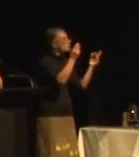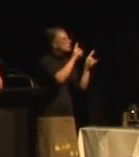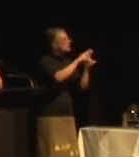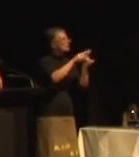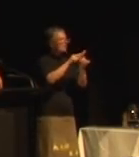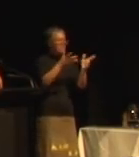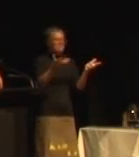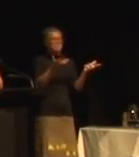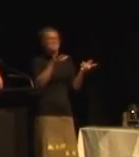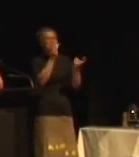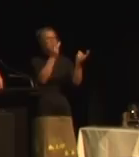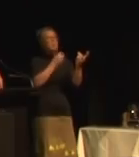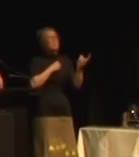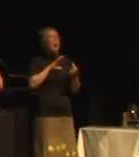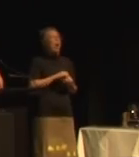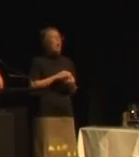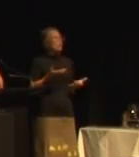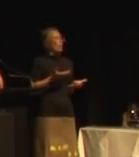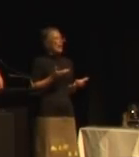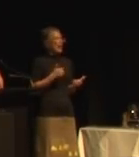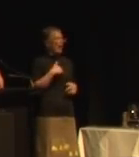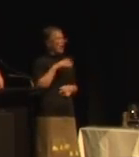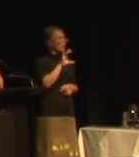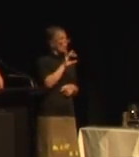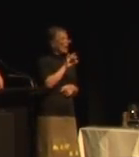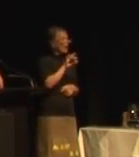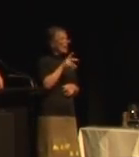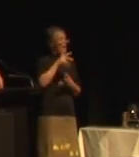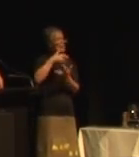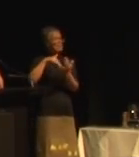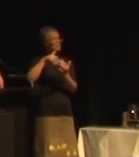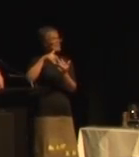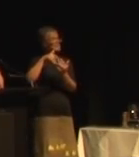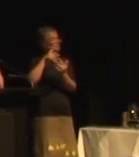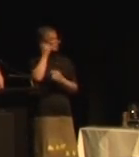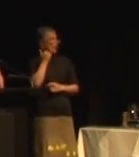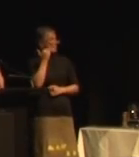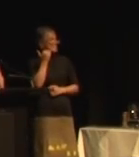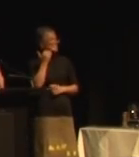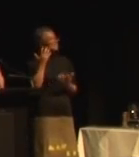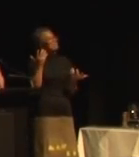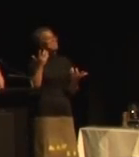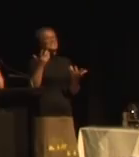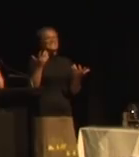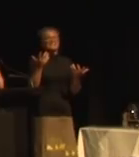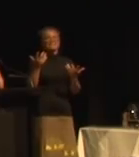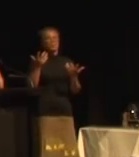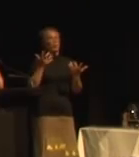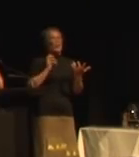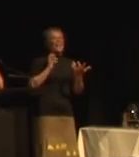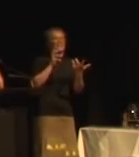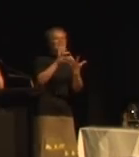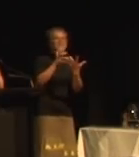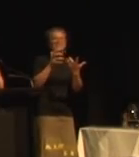home. Being mixed race and queer means I don't fit in a lot of situations, but it's also given me a